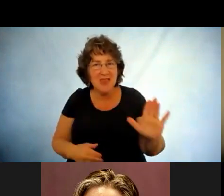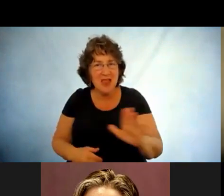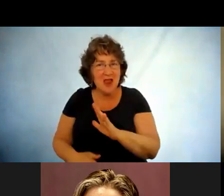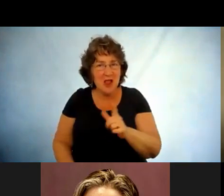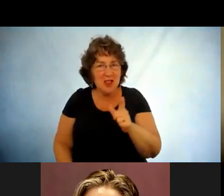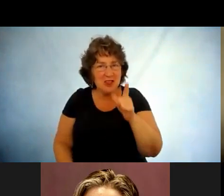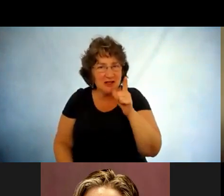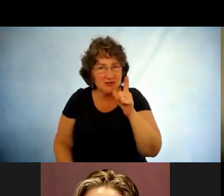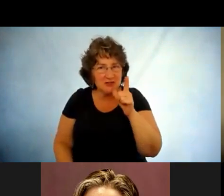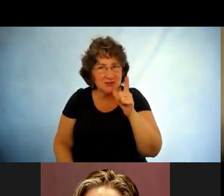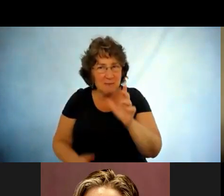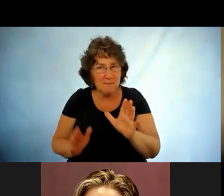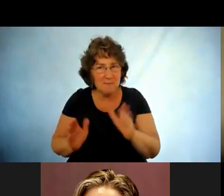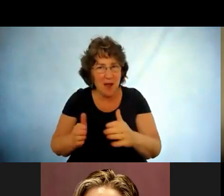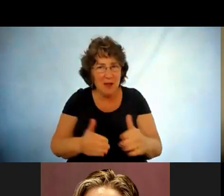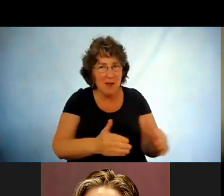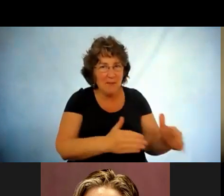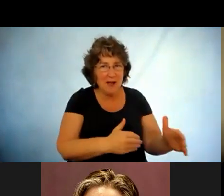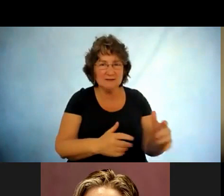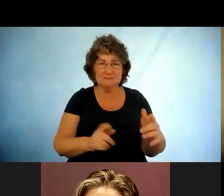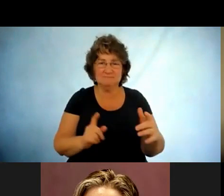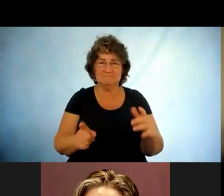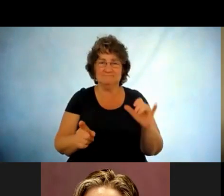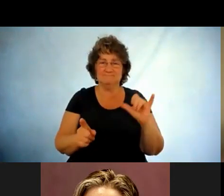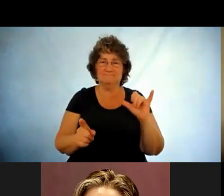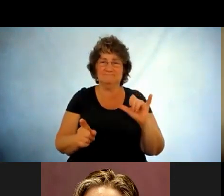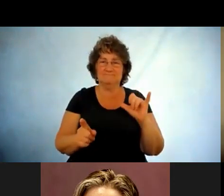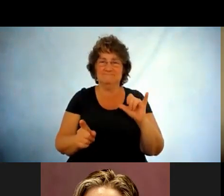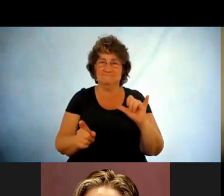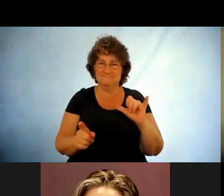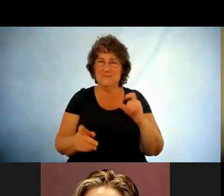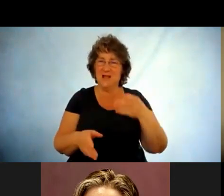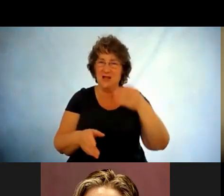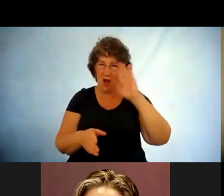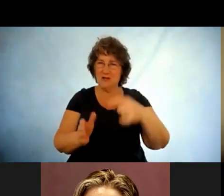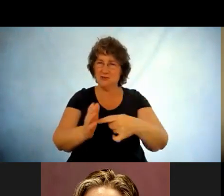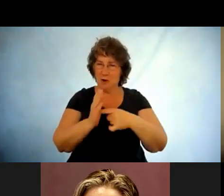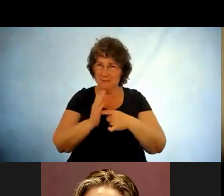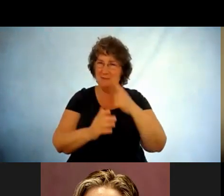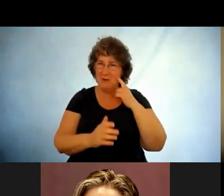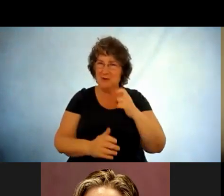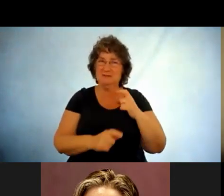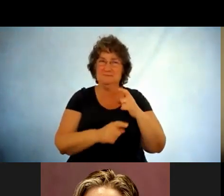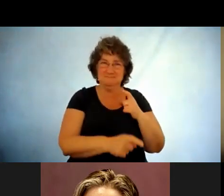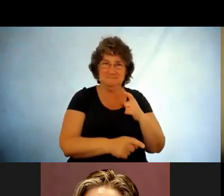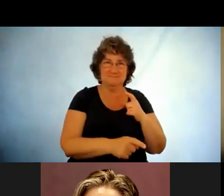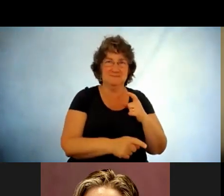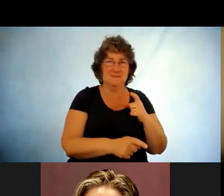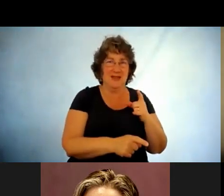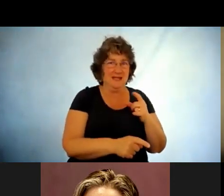And so God's plan was revealed, because Susie had the peanut butter jelly sandwiches without the